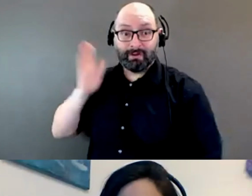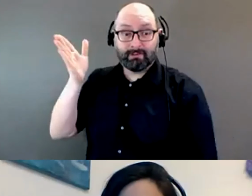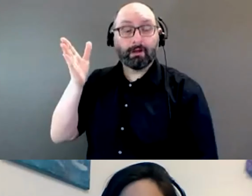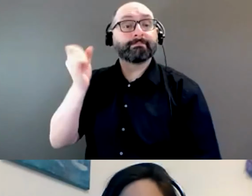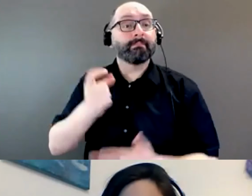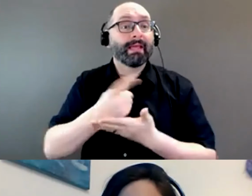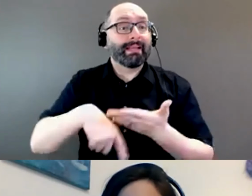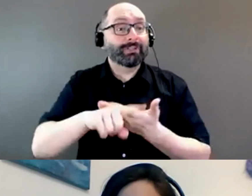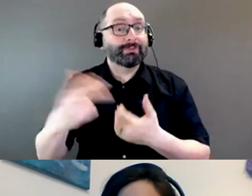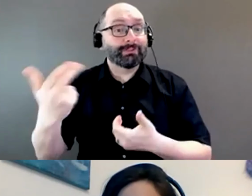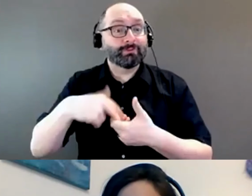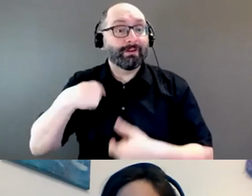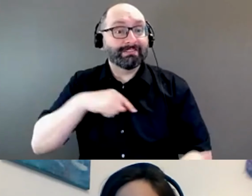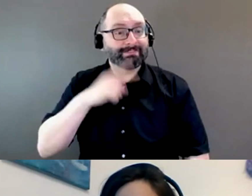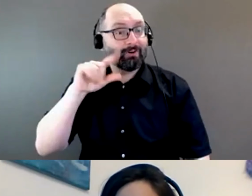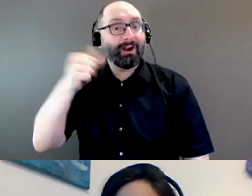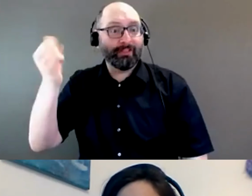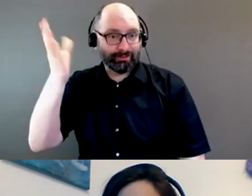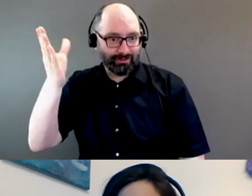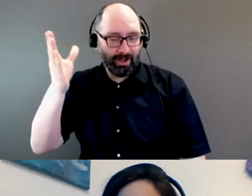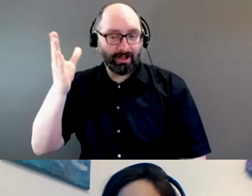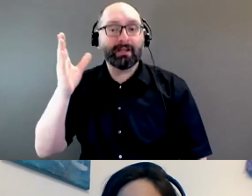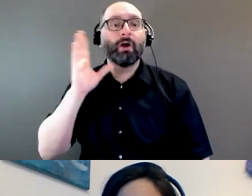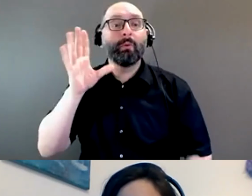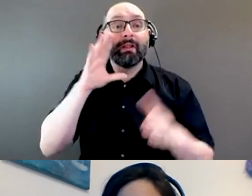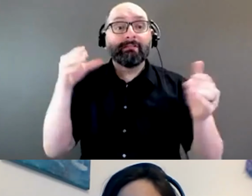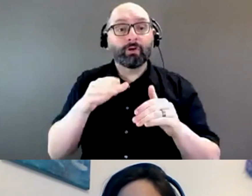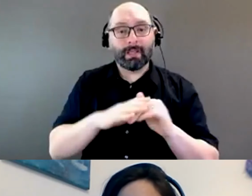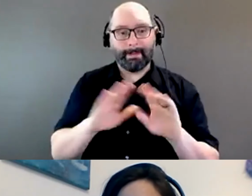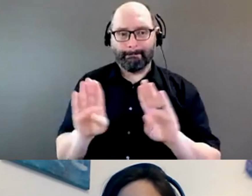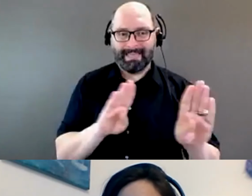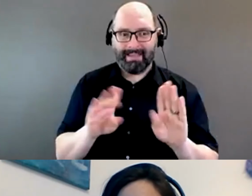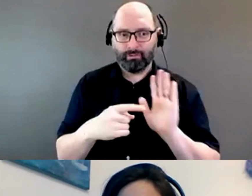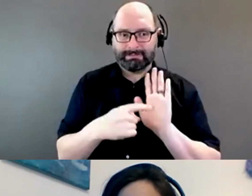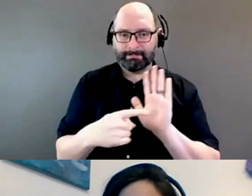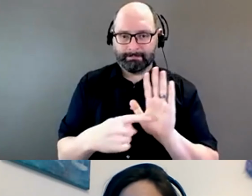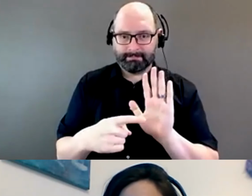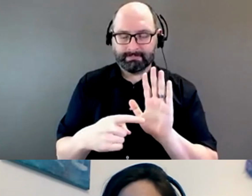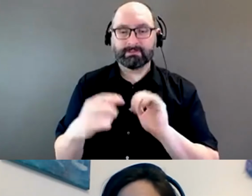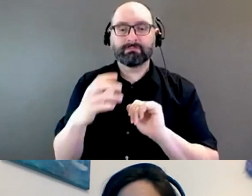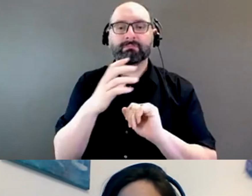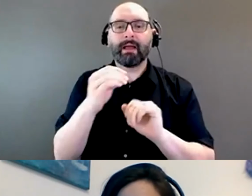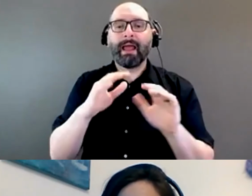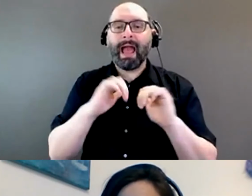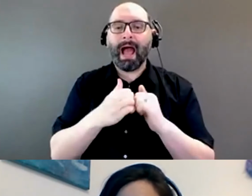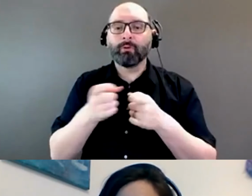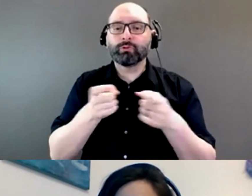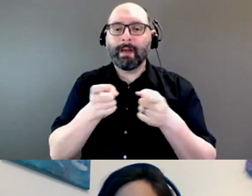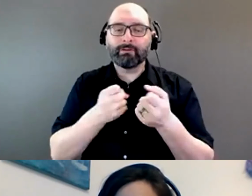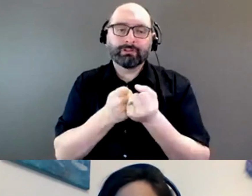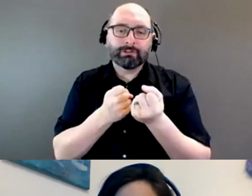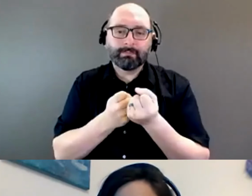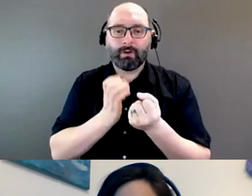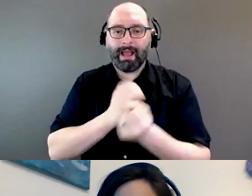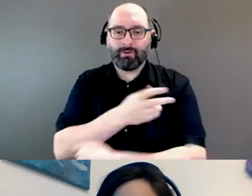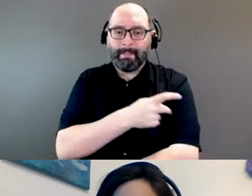week, join us for another talk in this series. We're going to be focusing on behavioral symptoms and ways to manage and support our patients